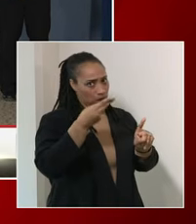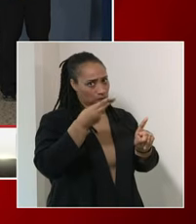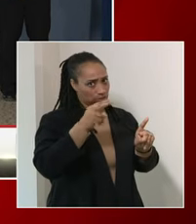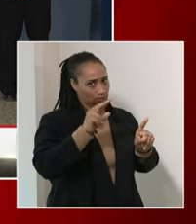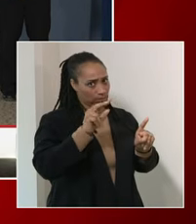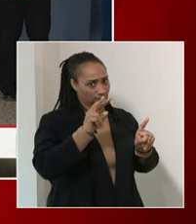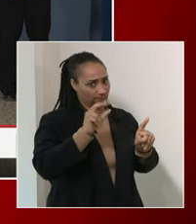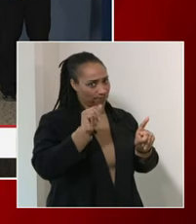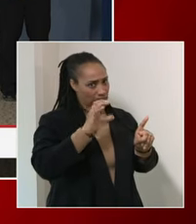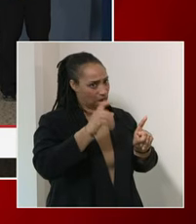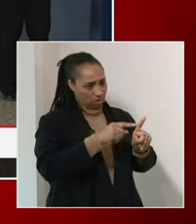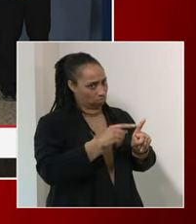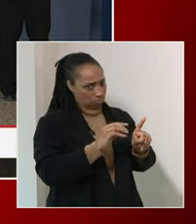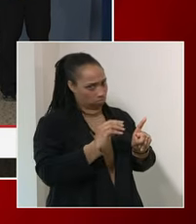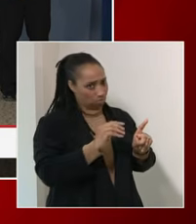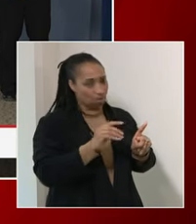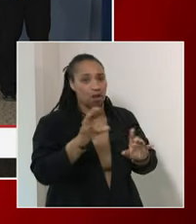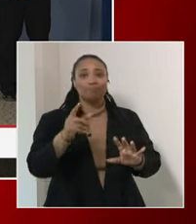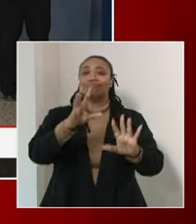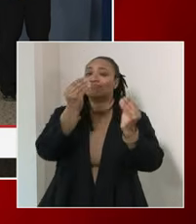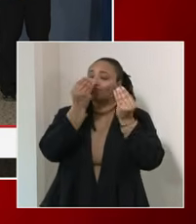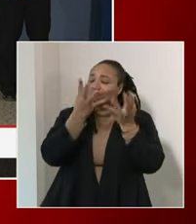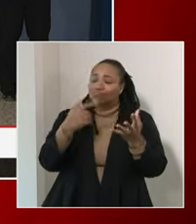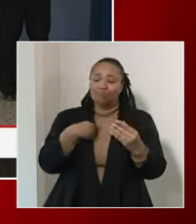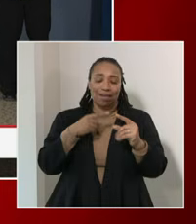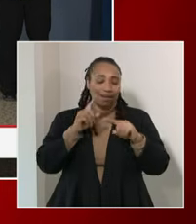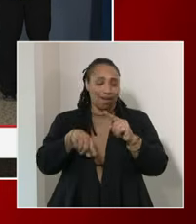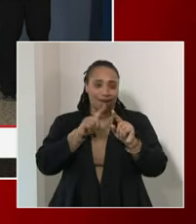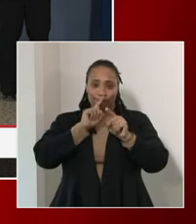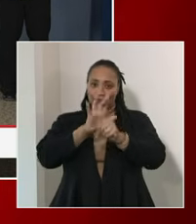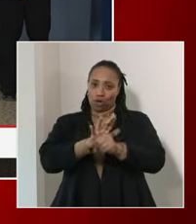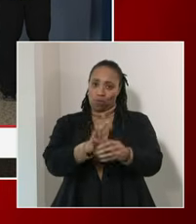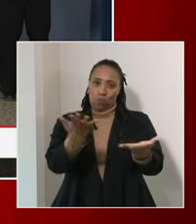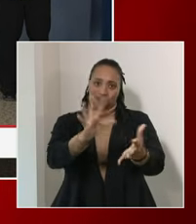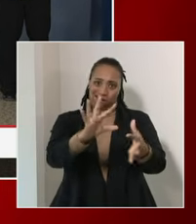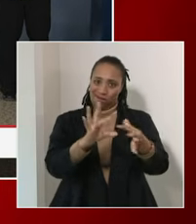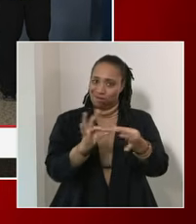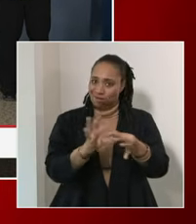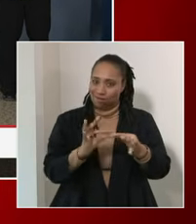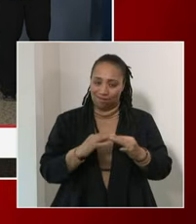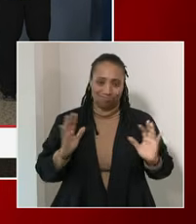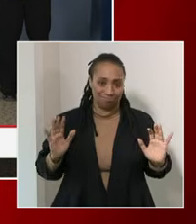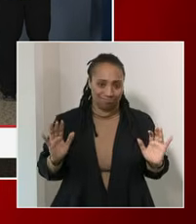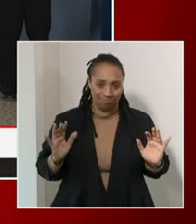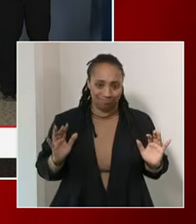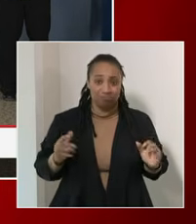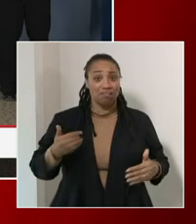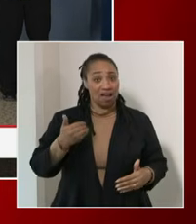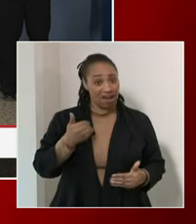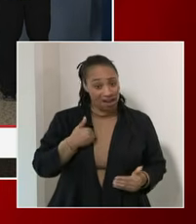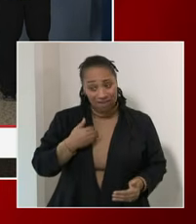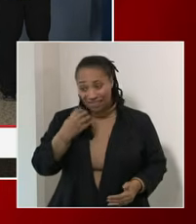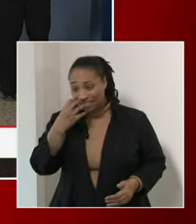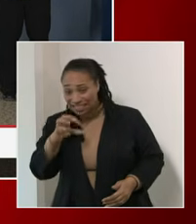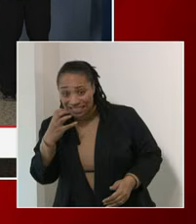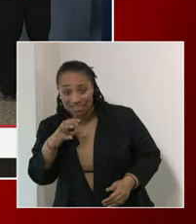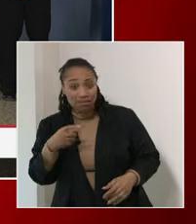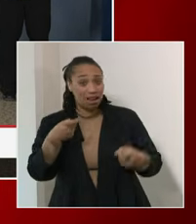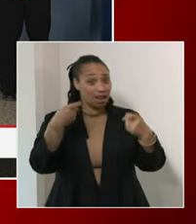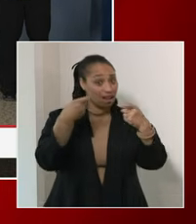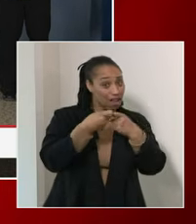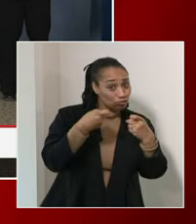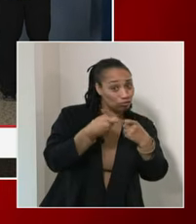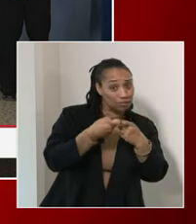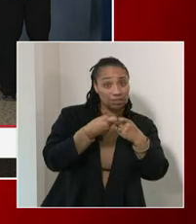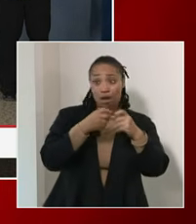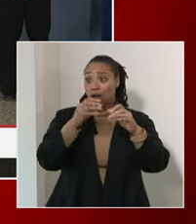if a school is down, there are contingencies in place, right? Which are hanging heaters. We've done electrical upgrades, et cetera. I can't confirm that is the case. Thank you.